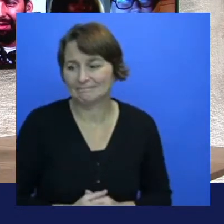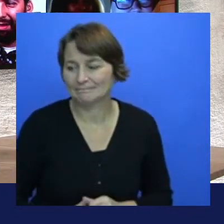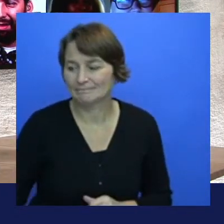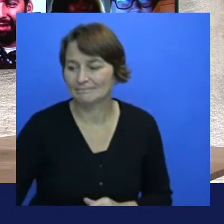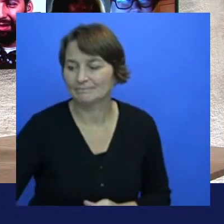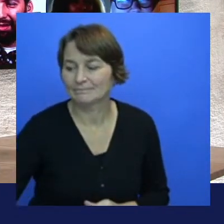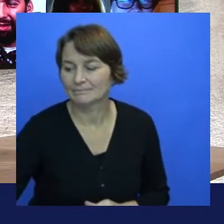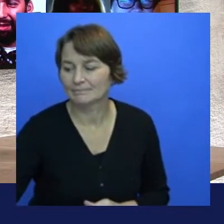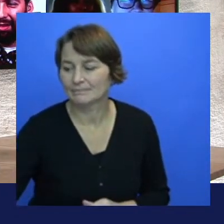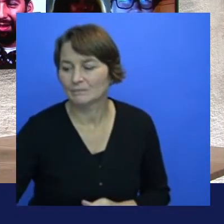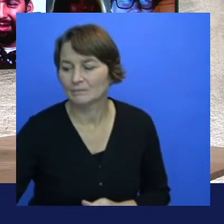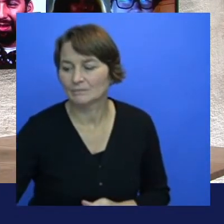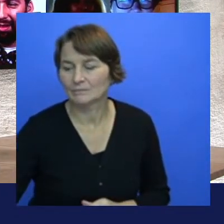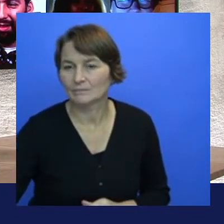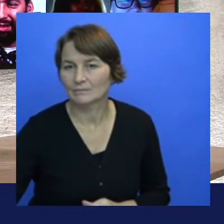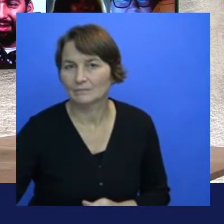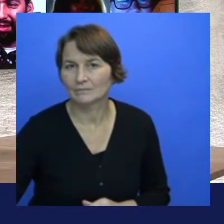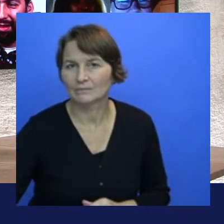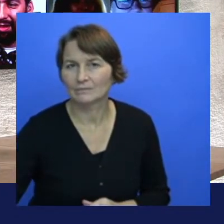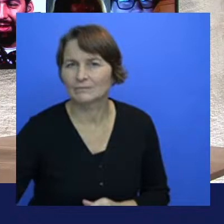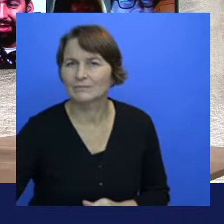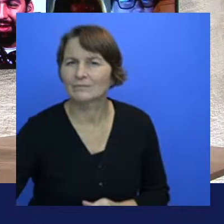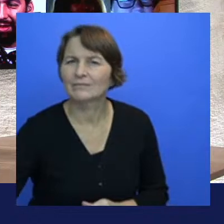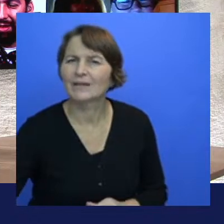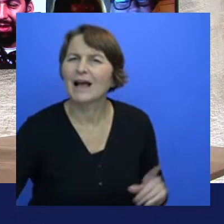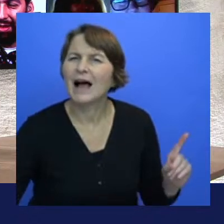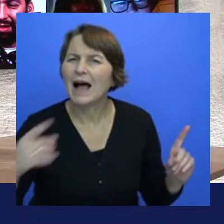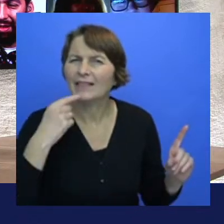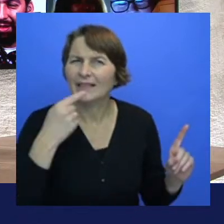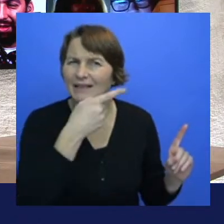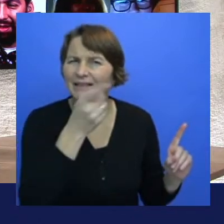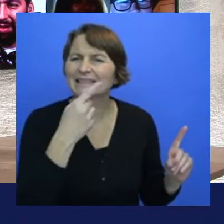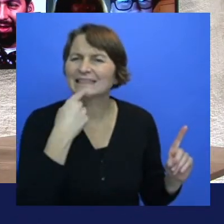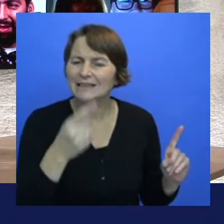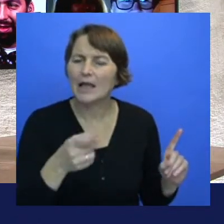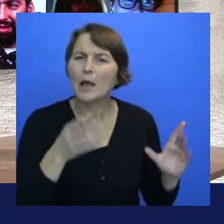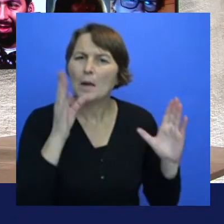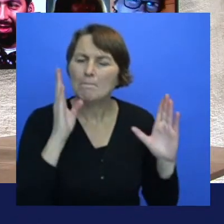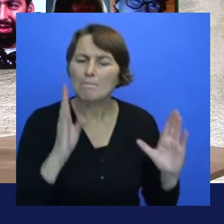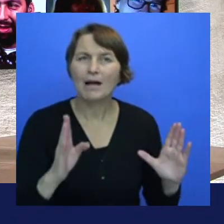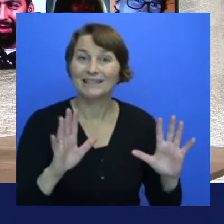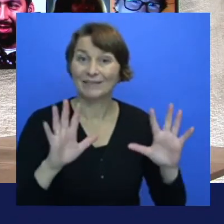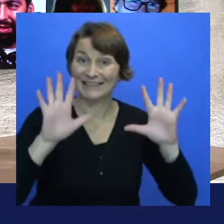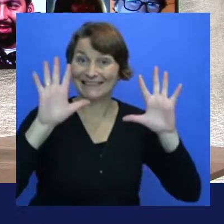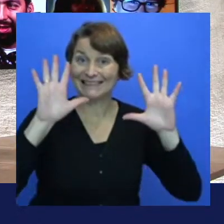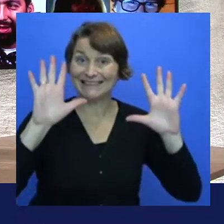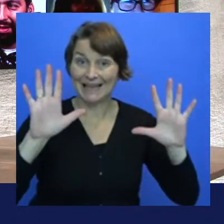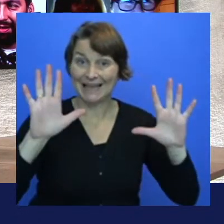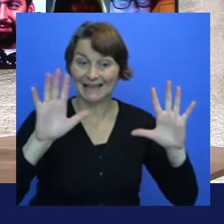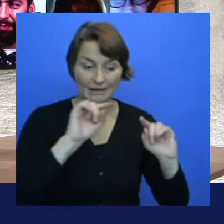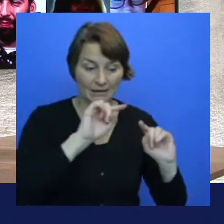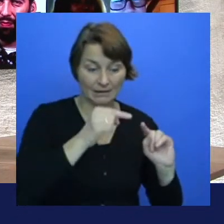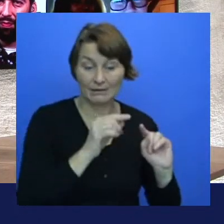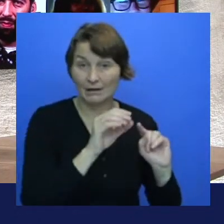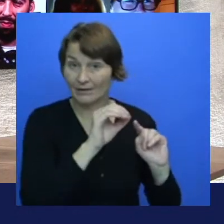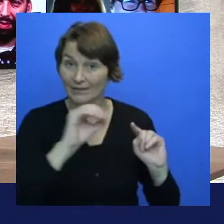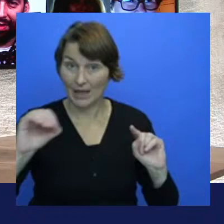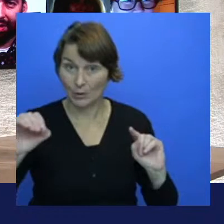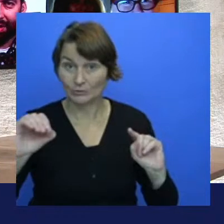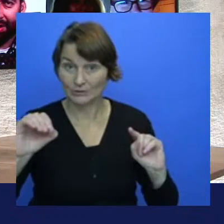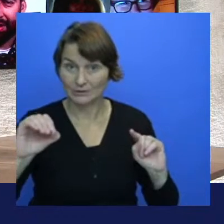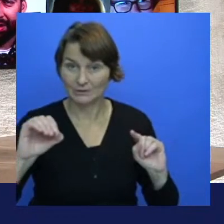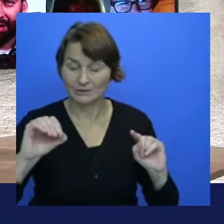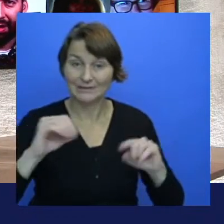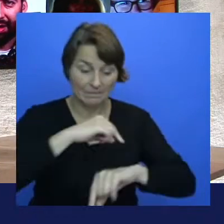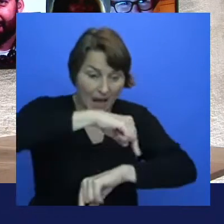that you need 10,000 hours to do something to master a subject. So might also work for AI.